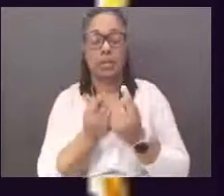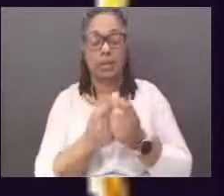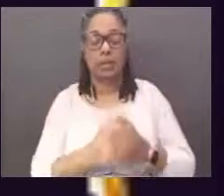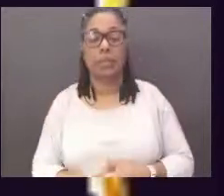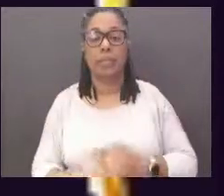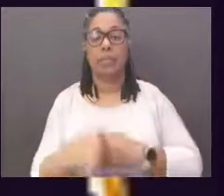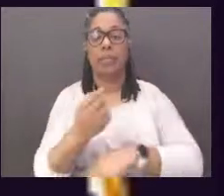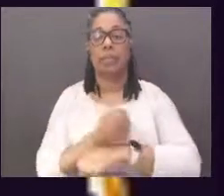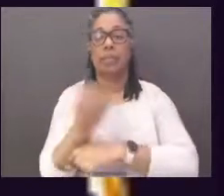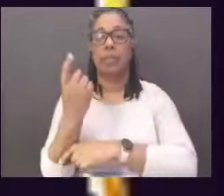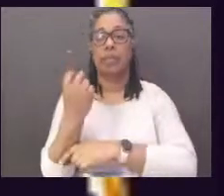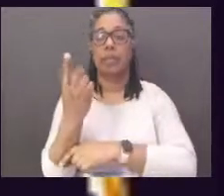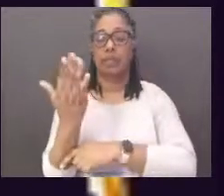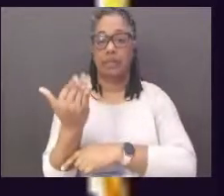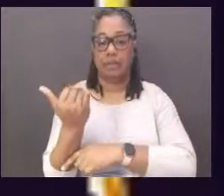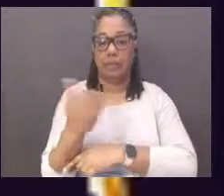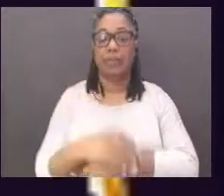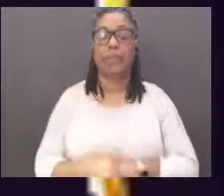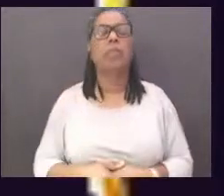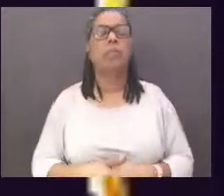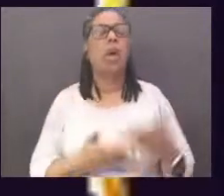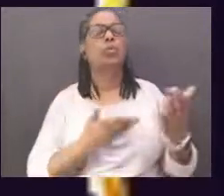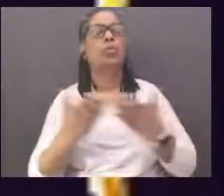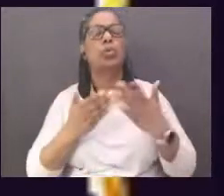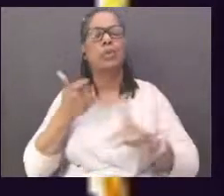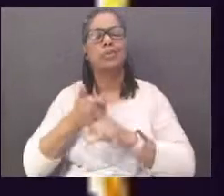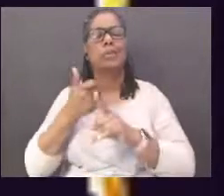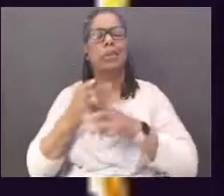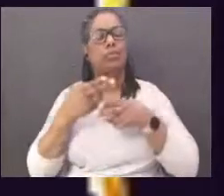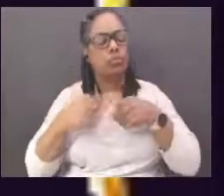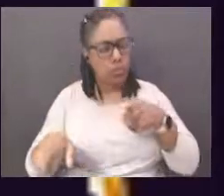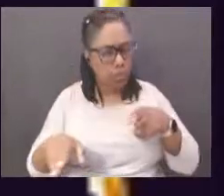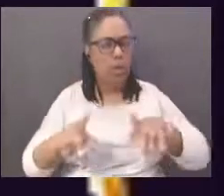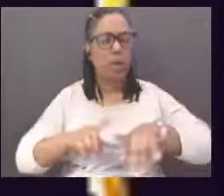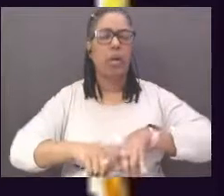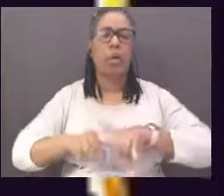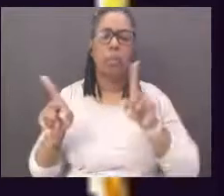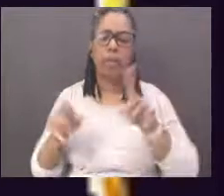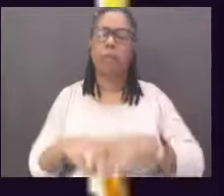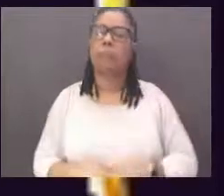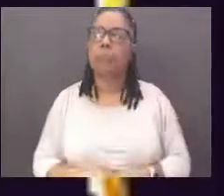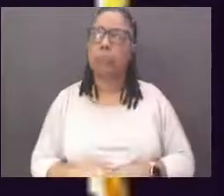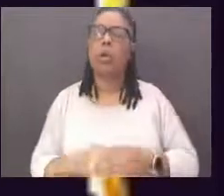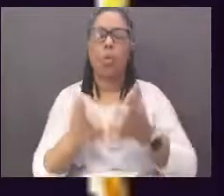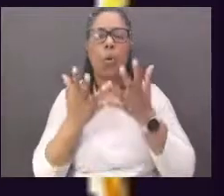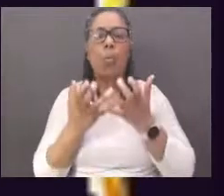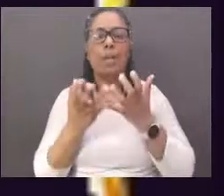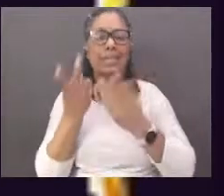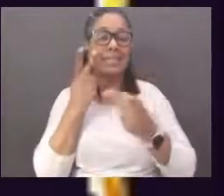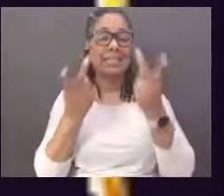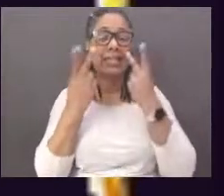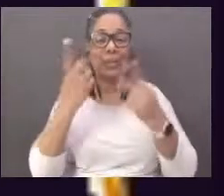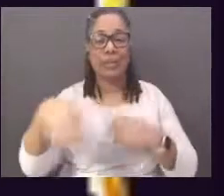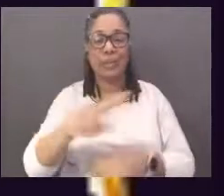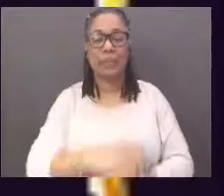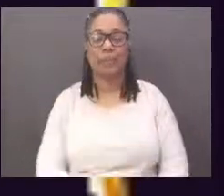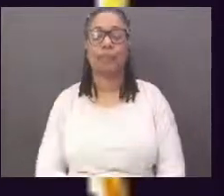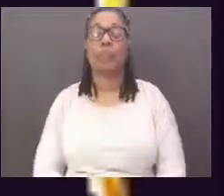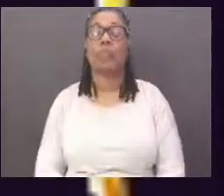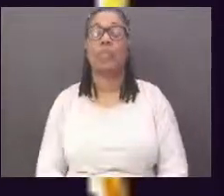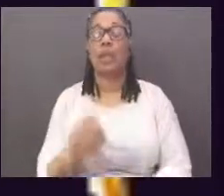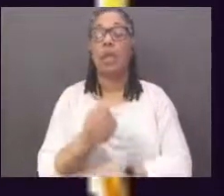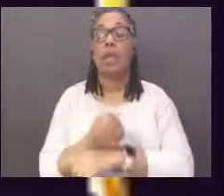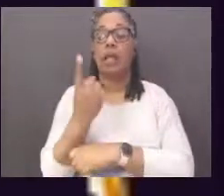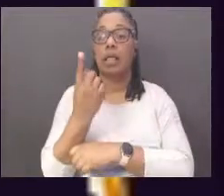have a brief service, but we're looking forward to you being with us. We are going to immediately clear the sanctuary after